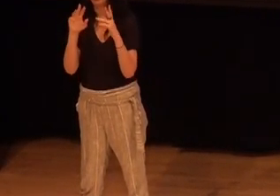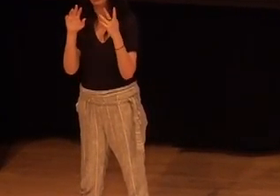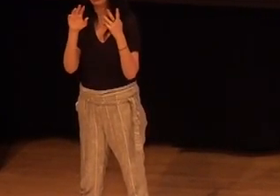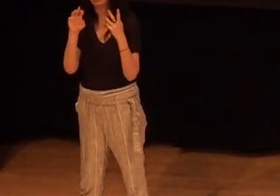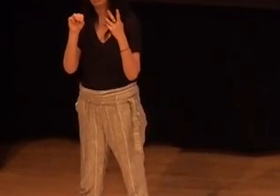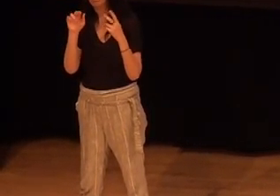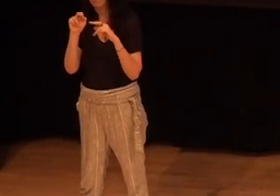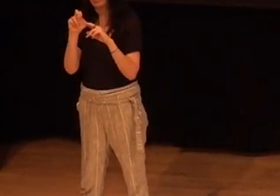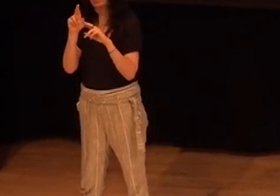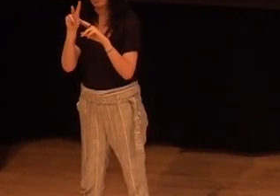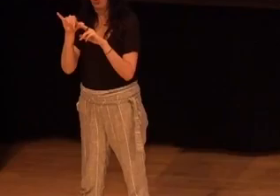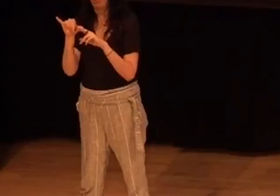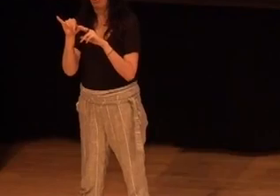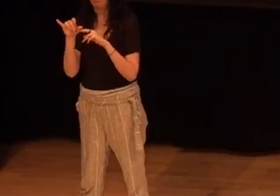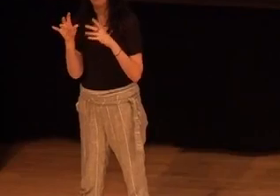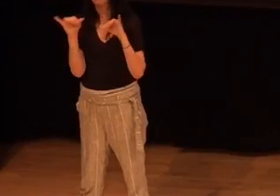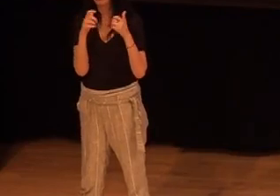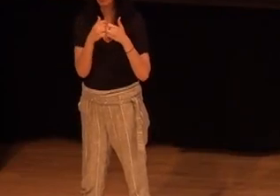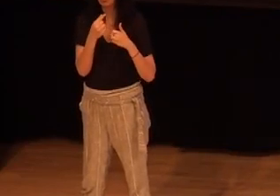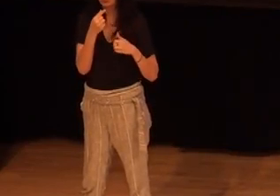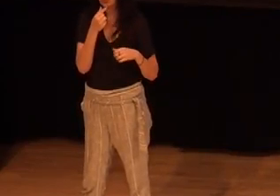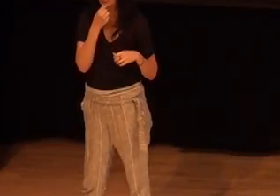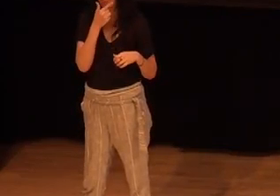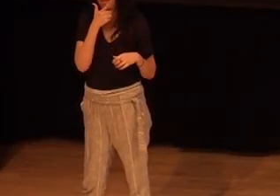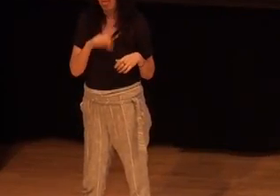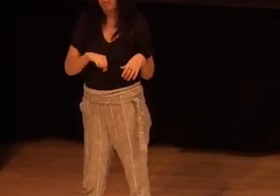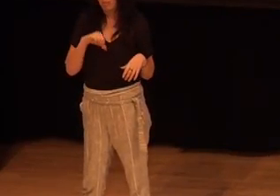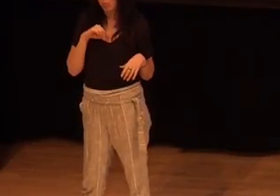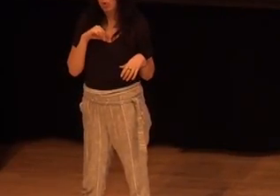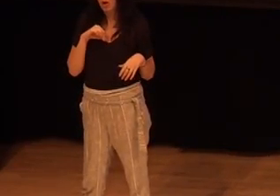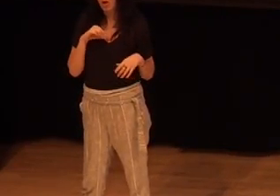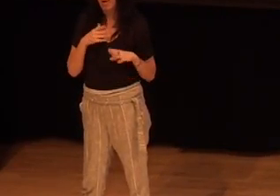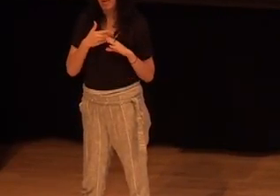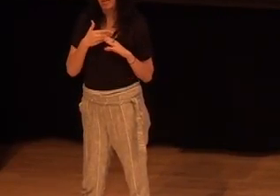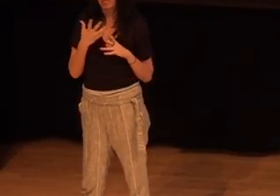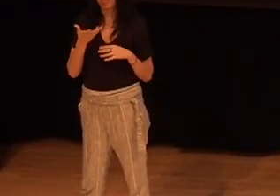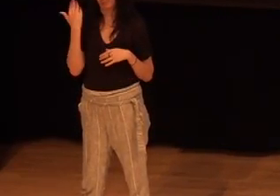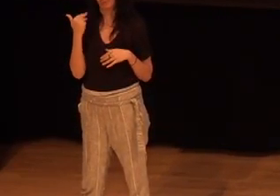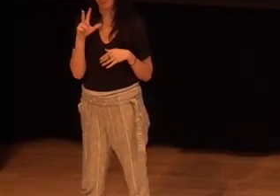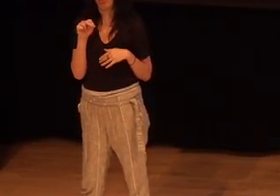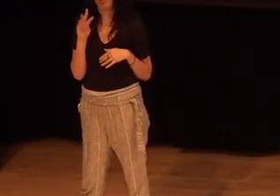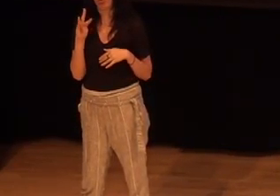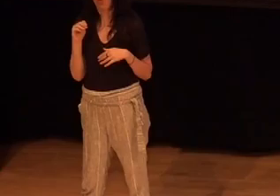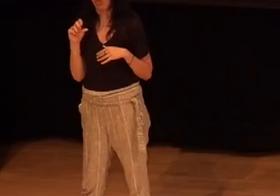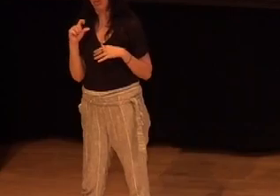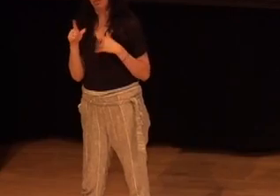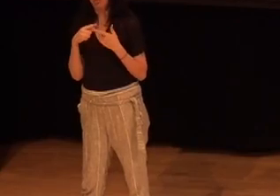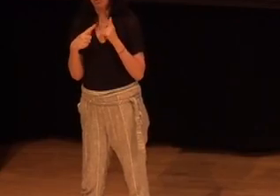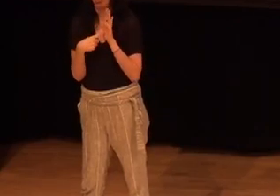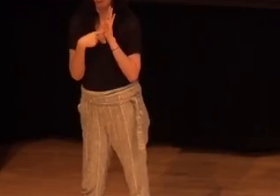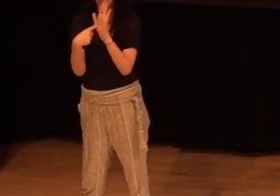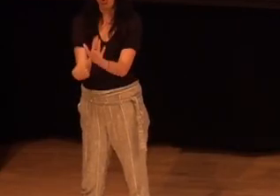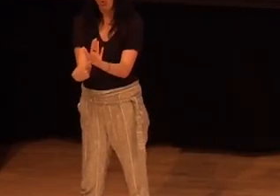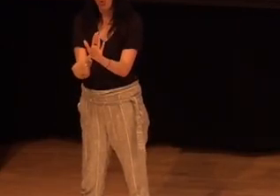Pride Parade has sort of put it, it was in the vanguard of the movement of 30 or 40 years and helped showcase